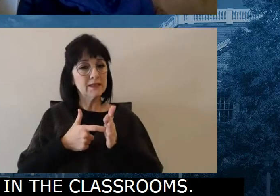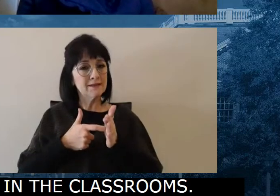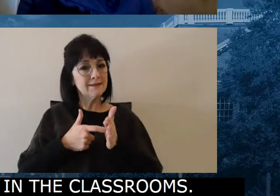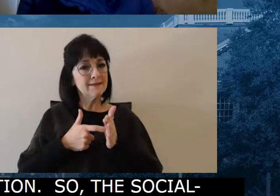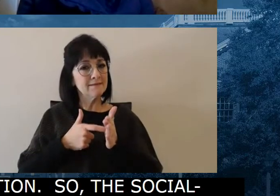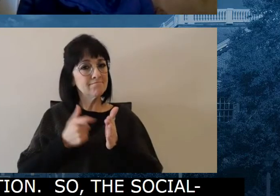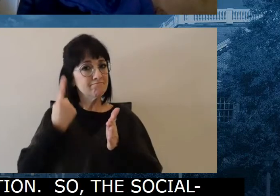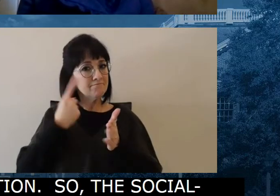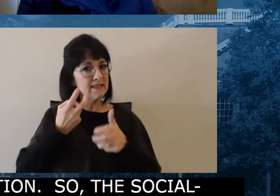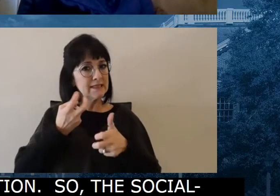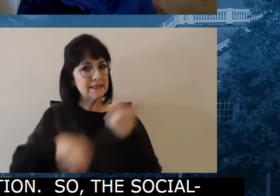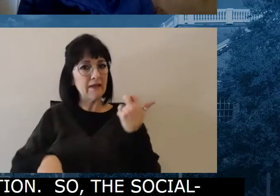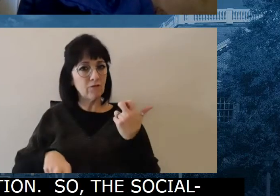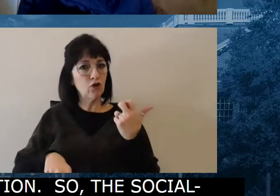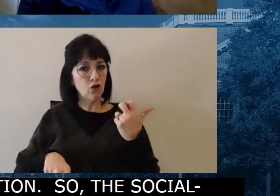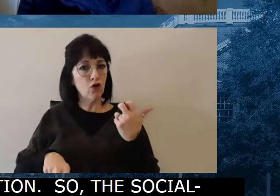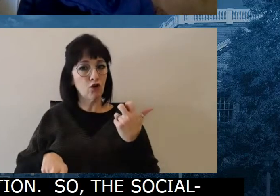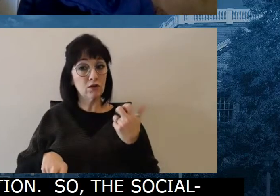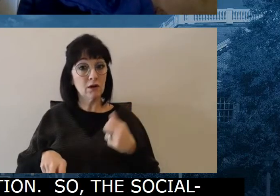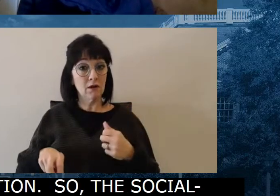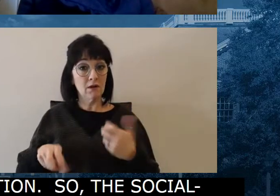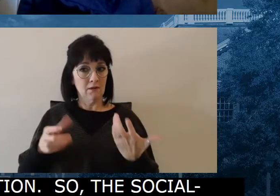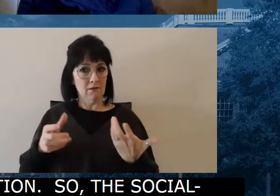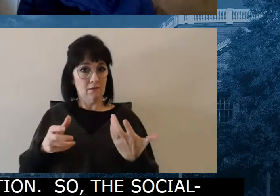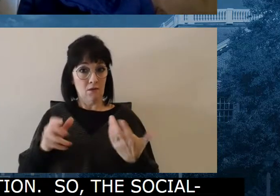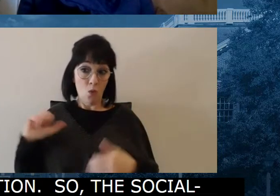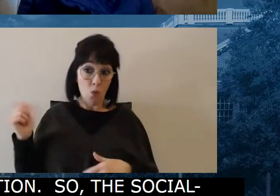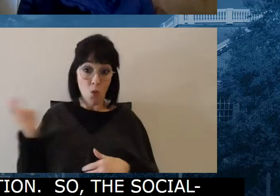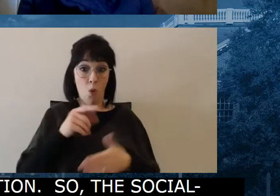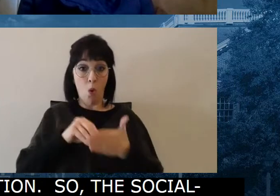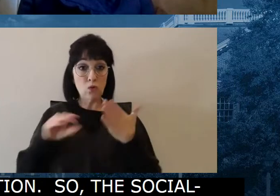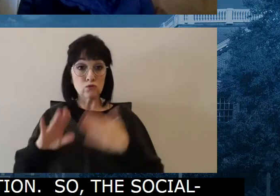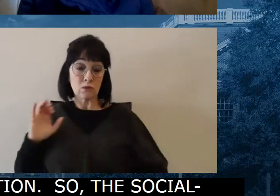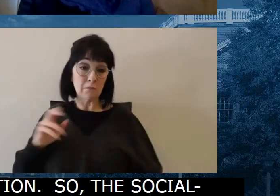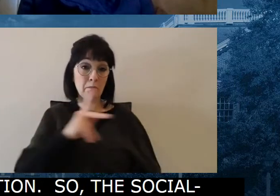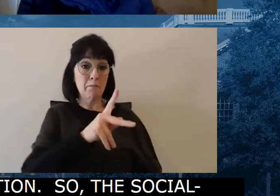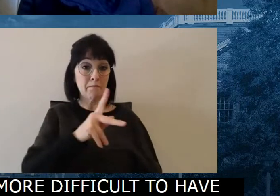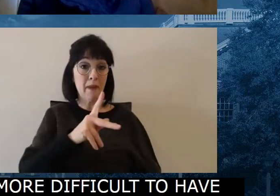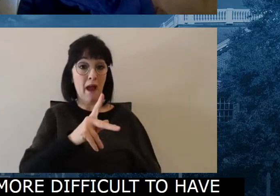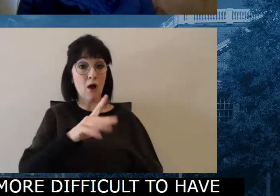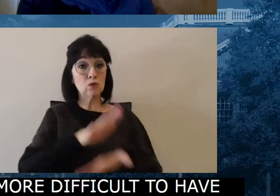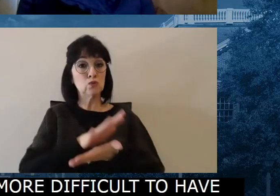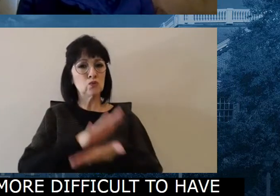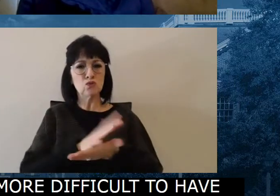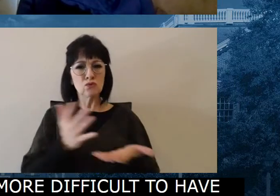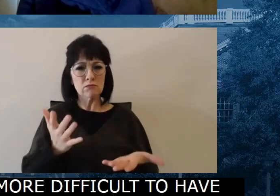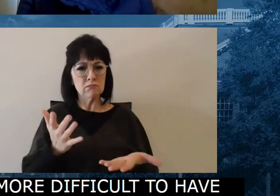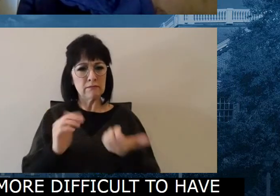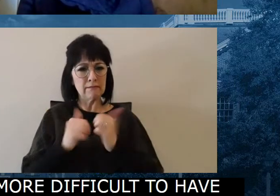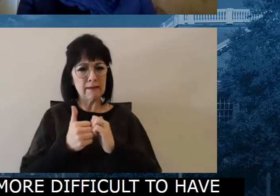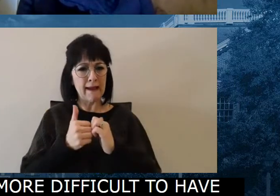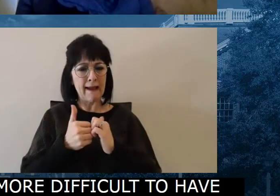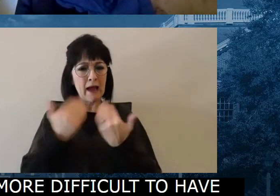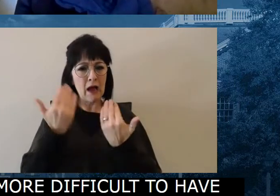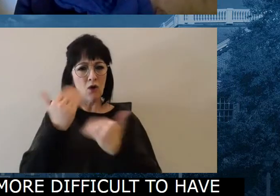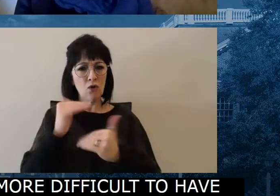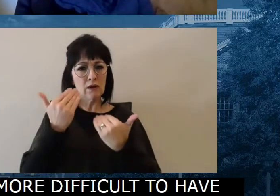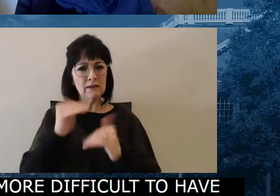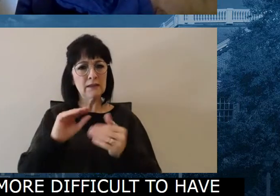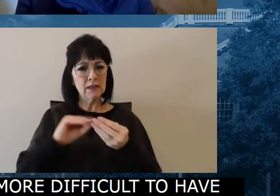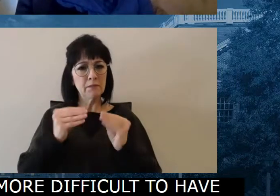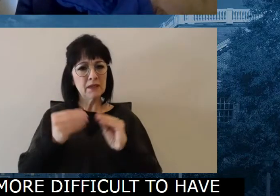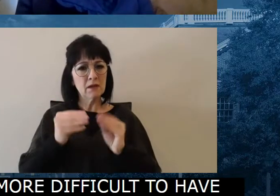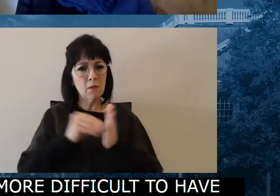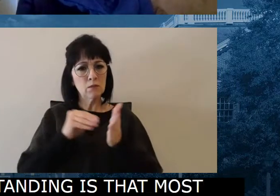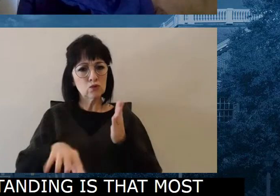to have everyone back in school. My understanding is that most districts allow parents